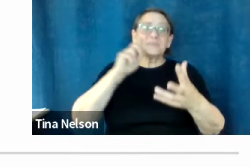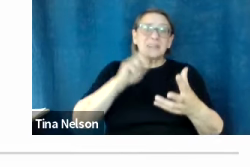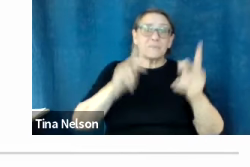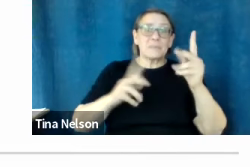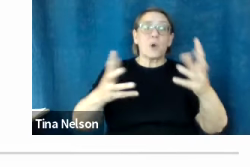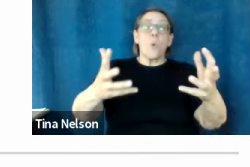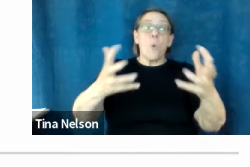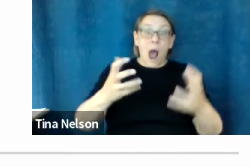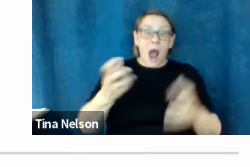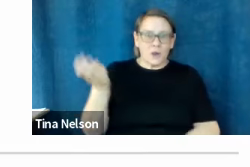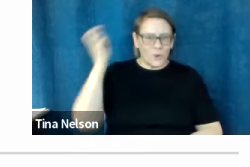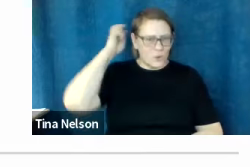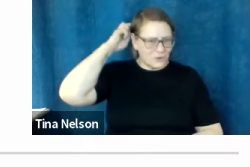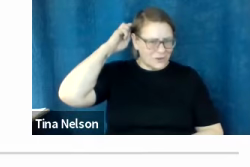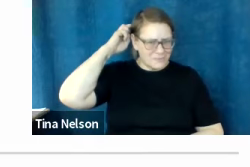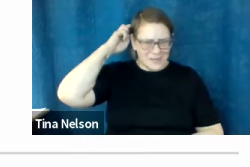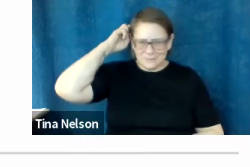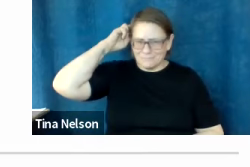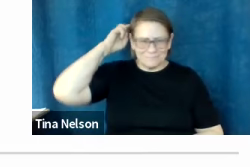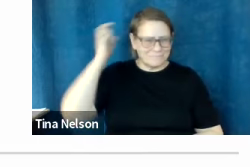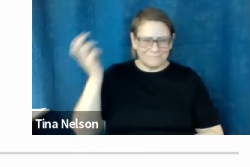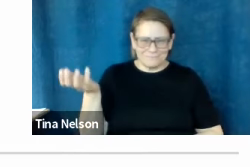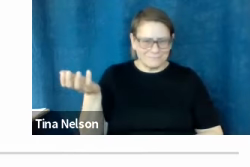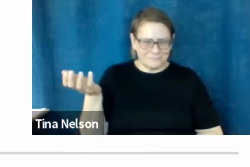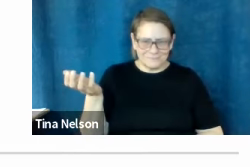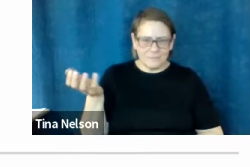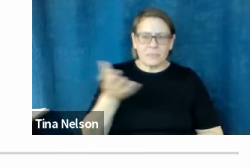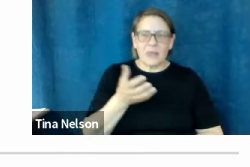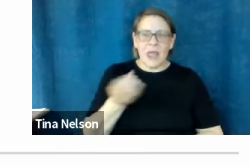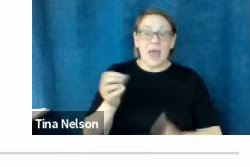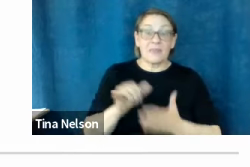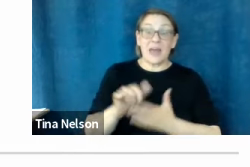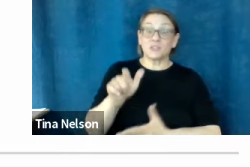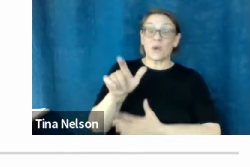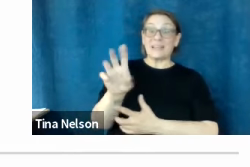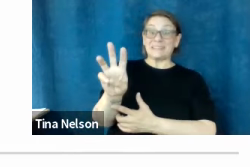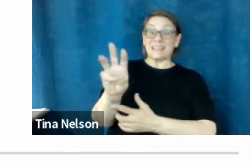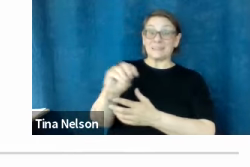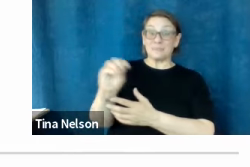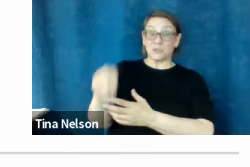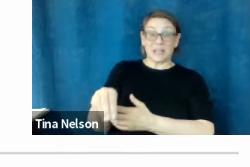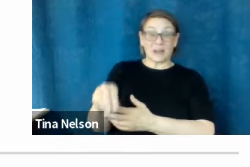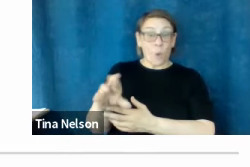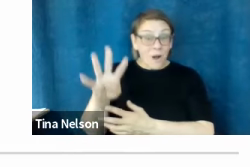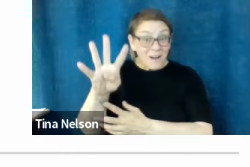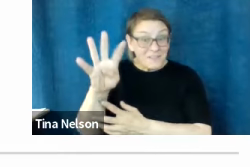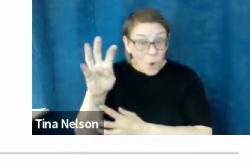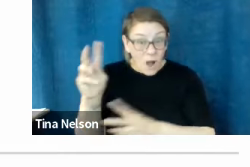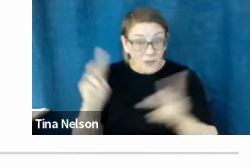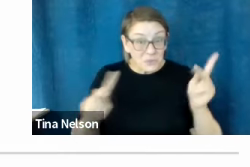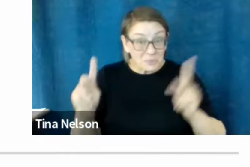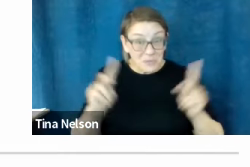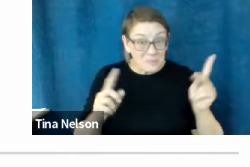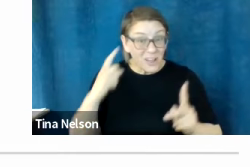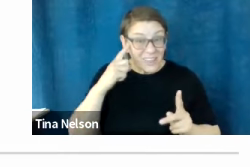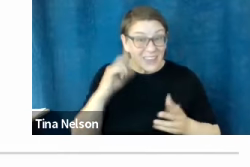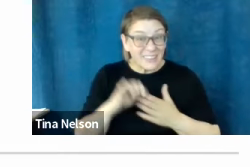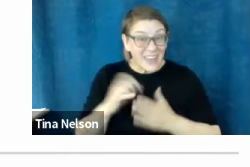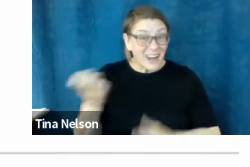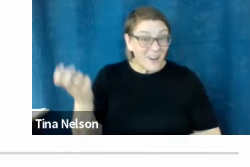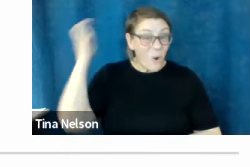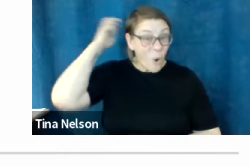implant, um, in that 26%, 400 individuals think that a cochlear